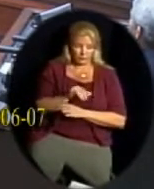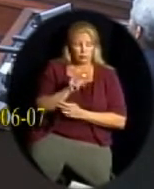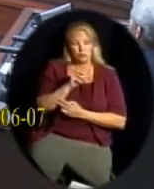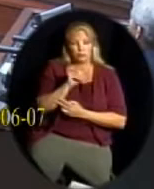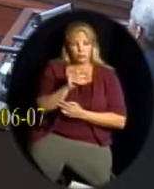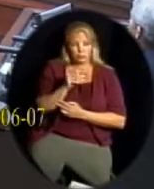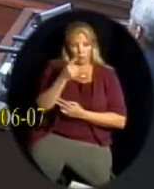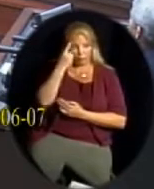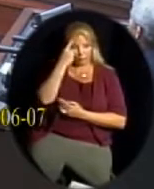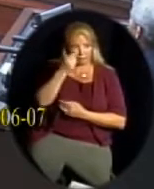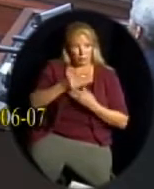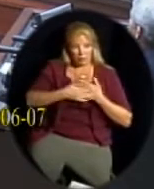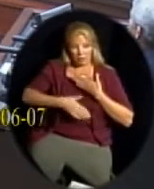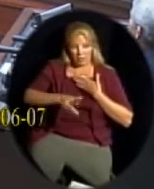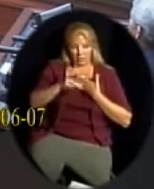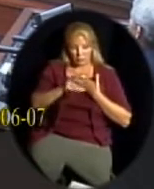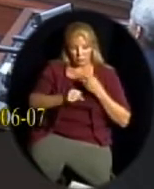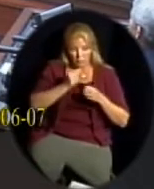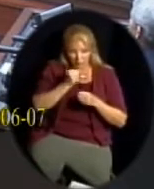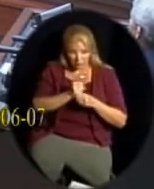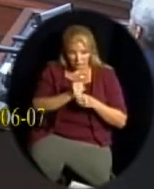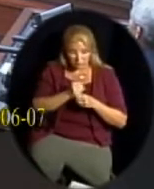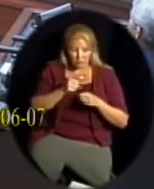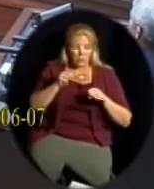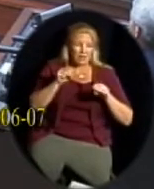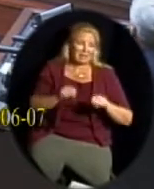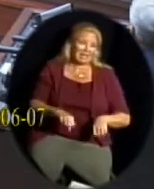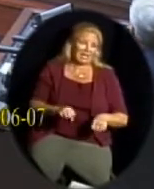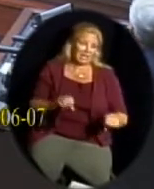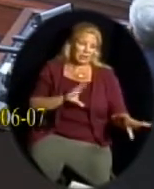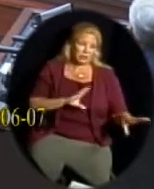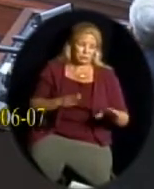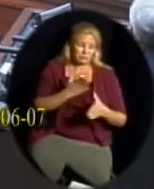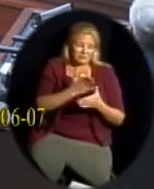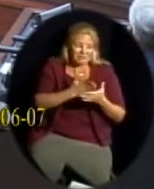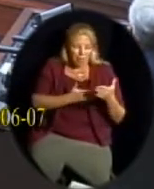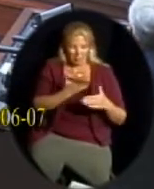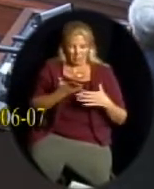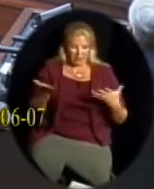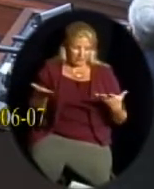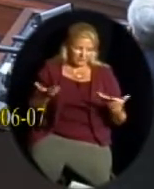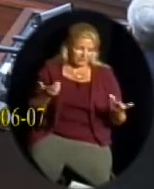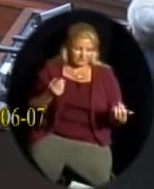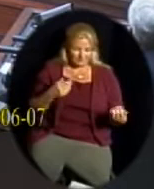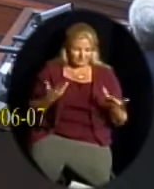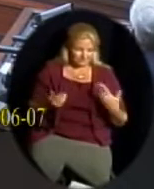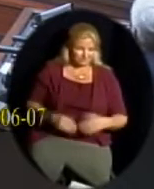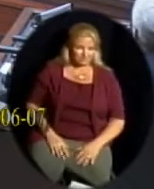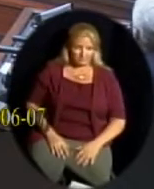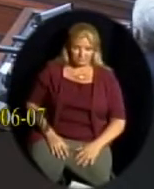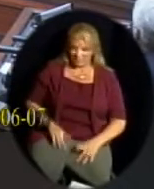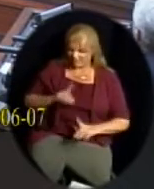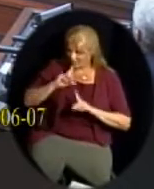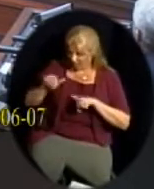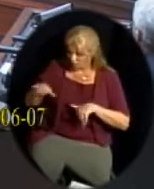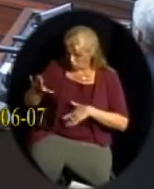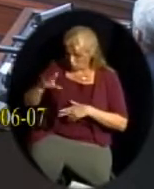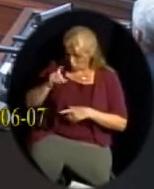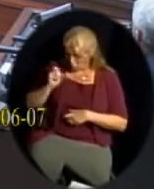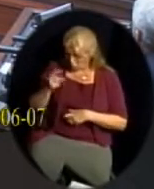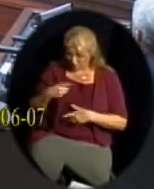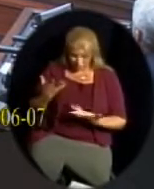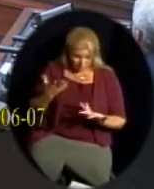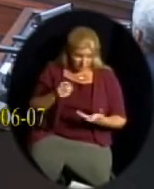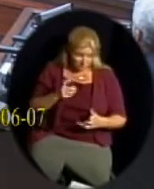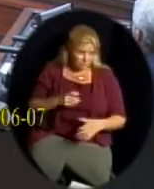years allows us to do some things of those smaller projects. I don't know if is that addressing your question, Mike? Yes. Okay. You know, as we look across